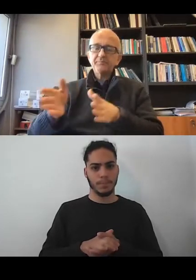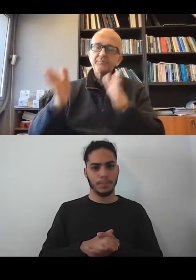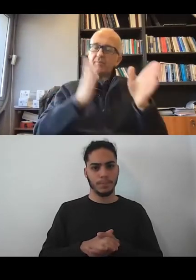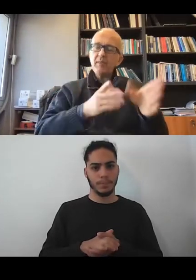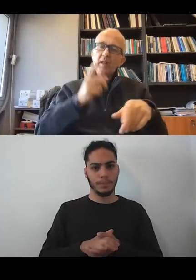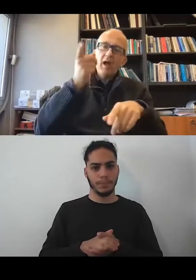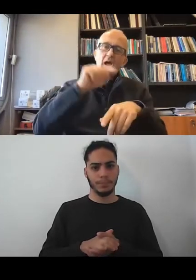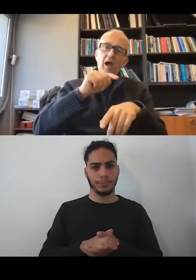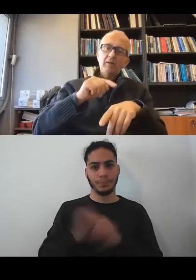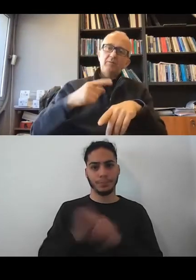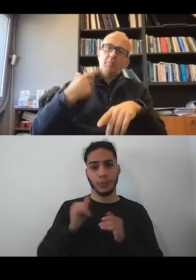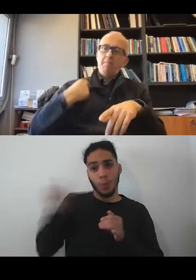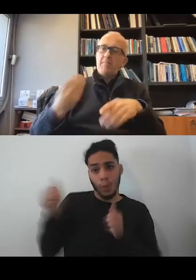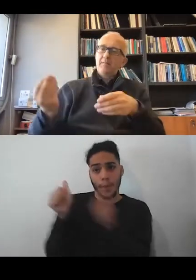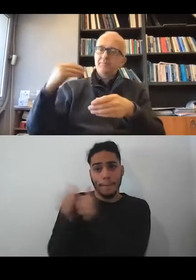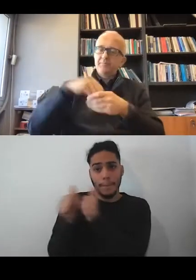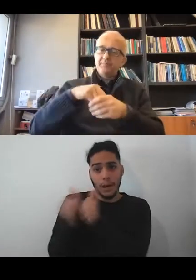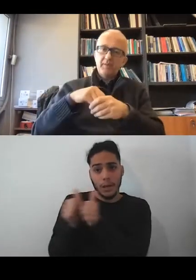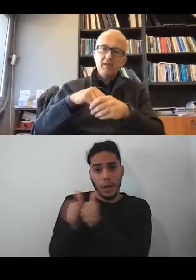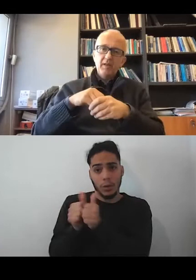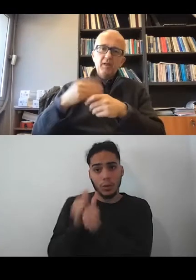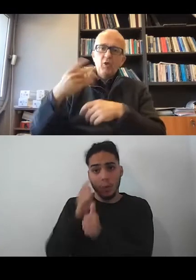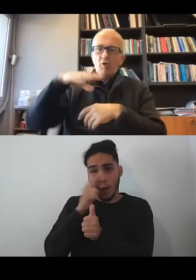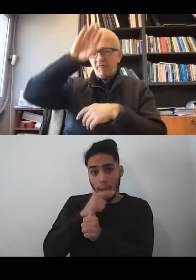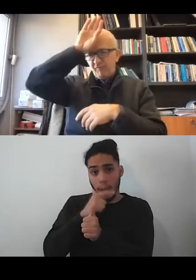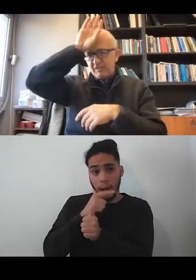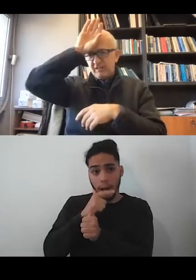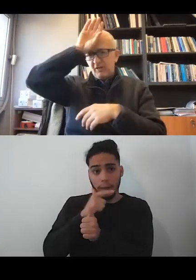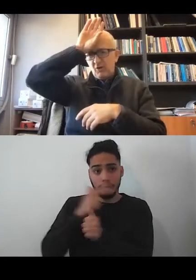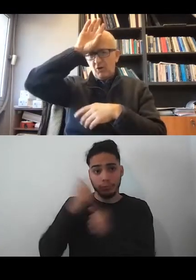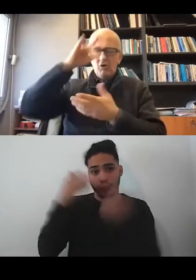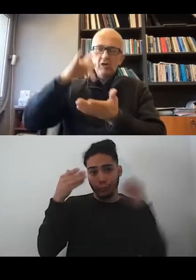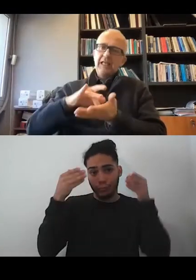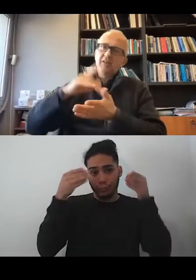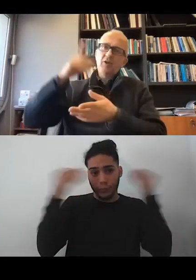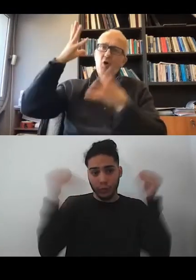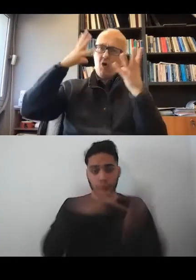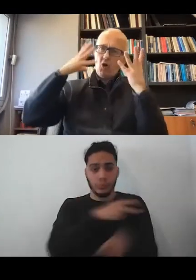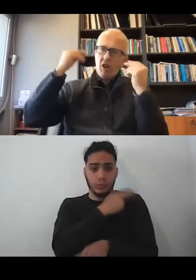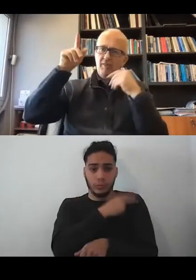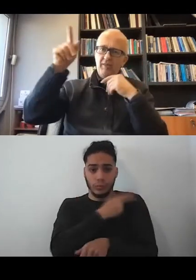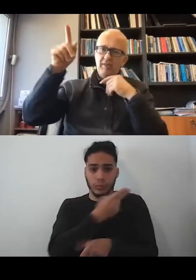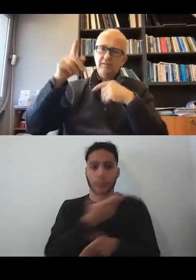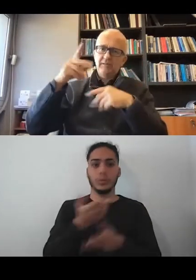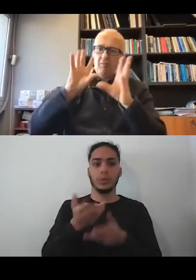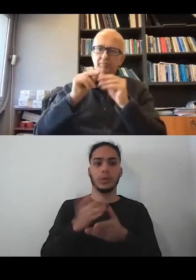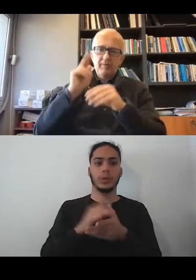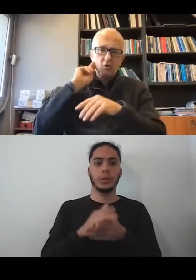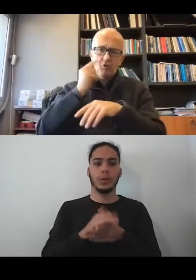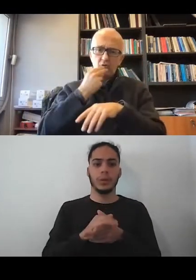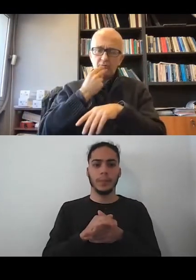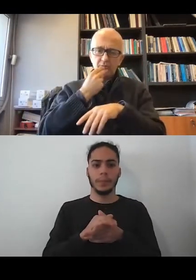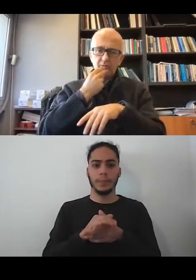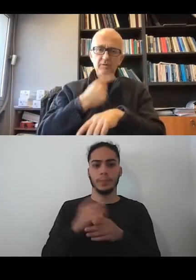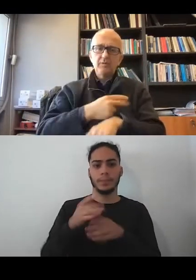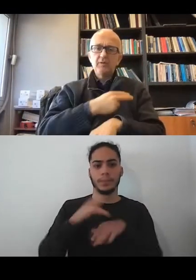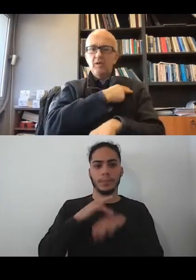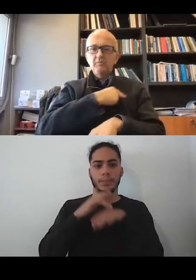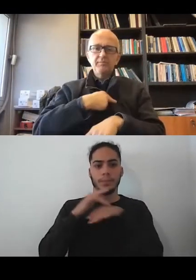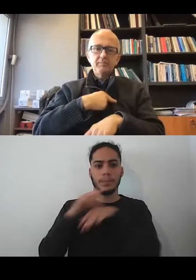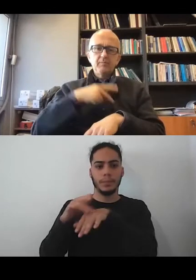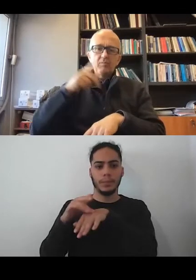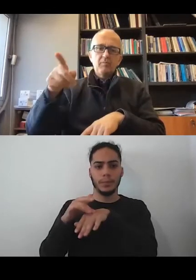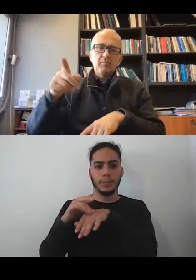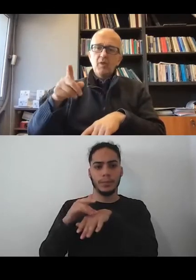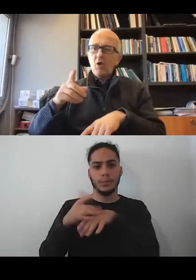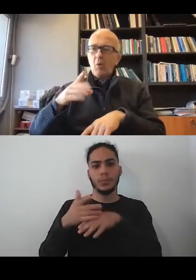Our next partner is the Royal Dutch Kentalis with Kentalis Academy, headed by Dr. Ben